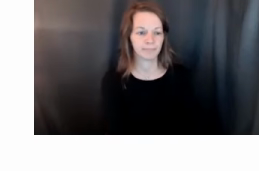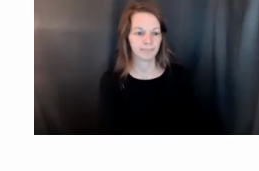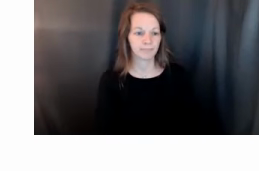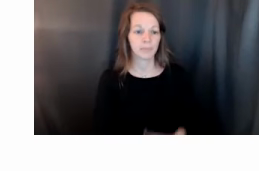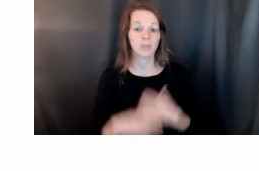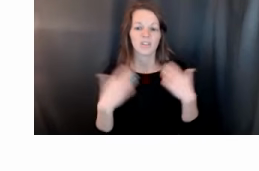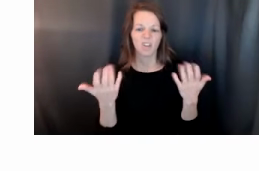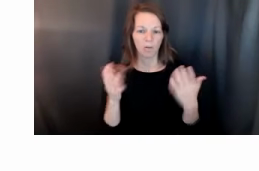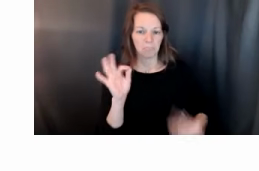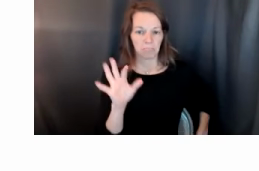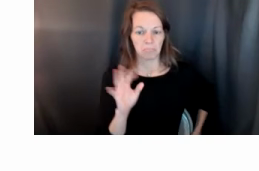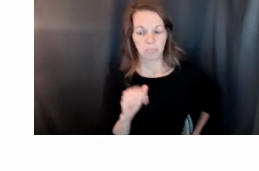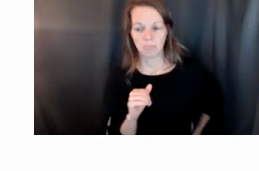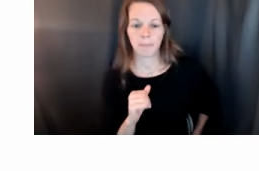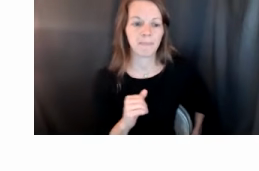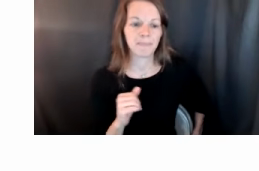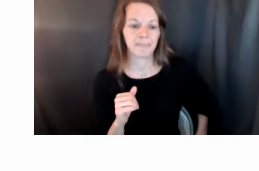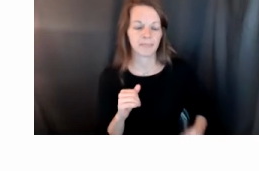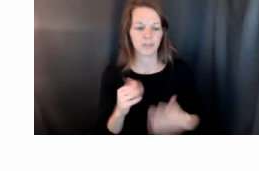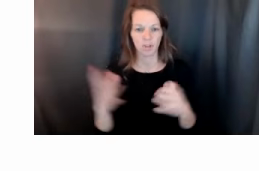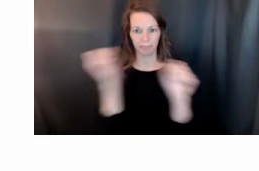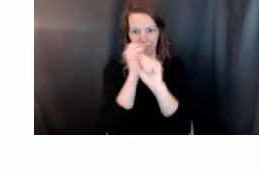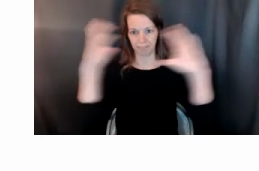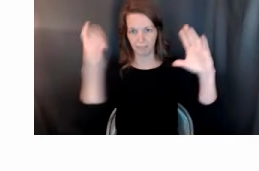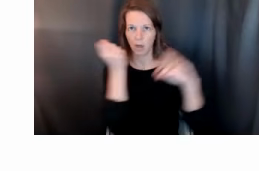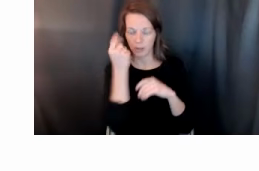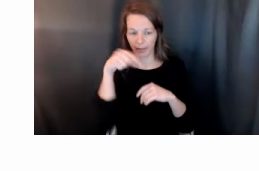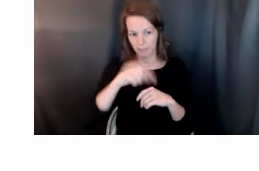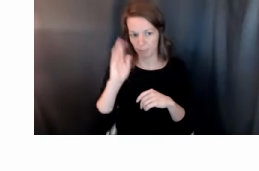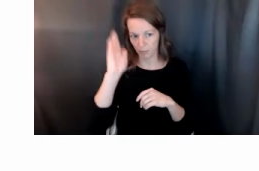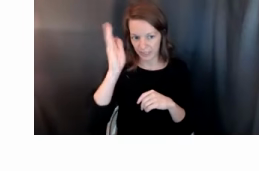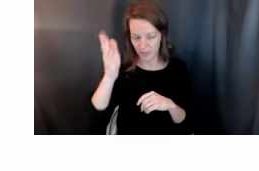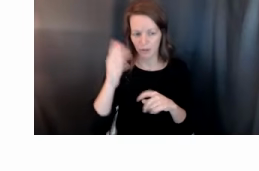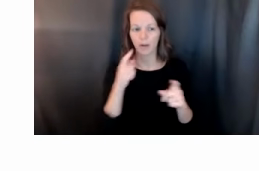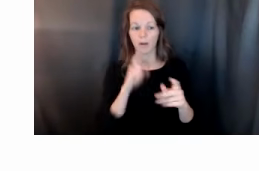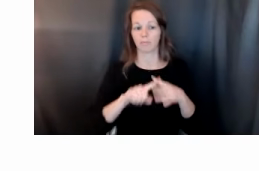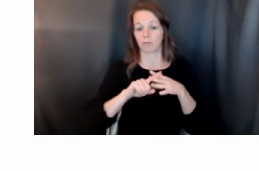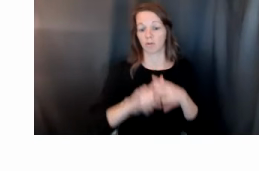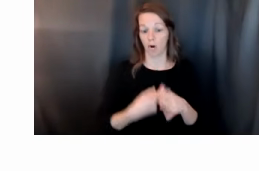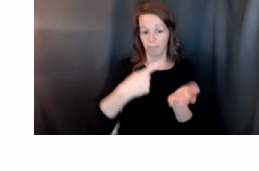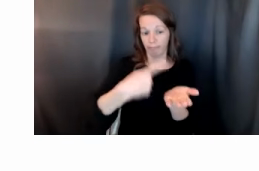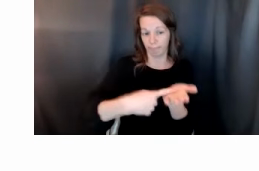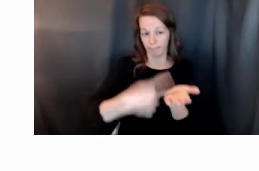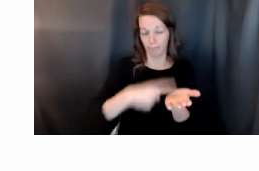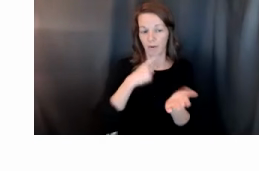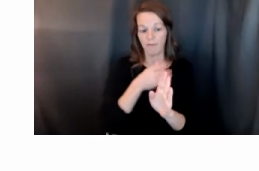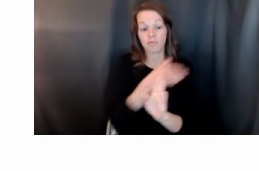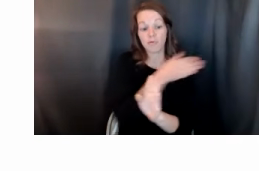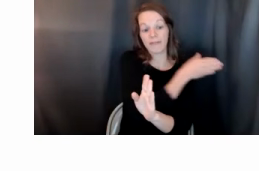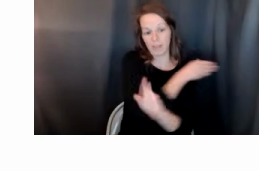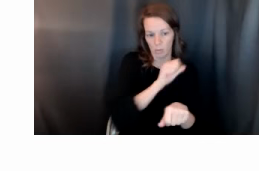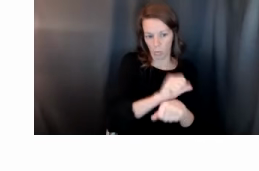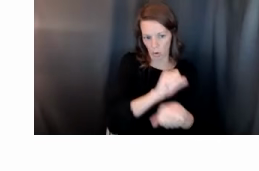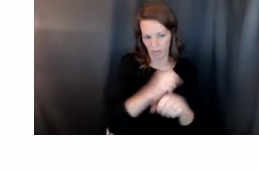So just as a roadmap for this presentation, I'll begin by discussing some of the previous work that's been